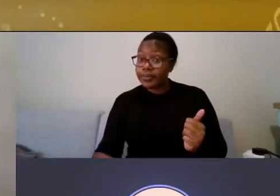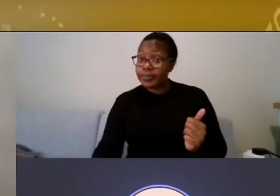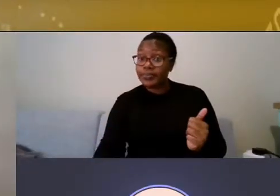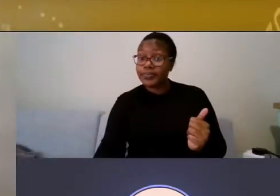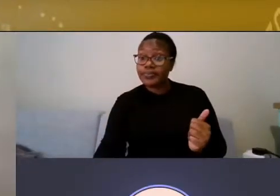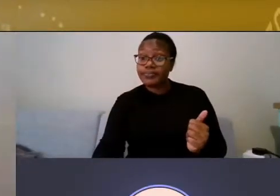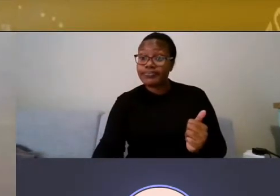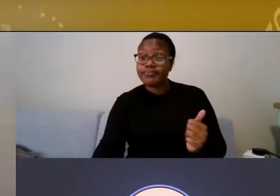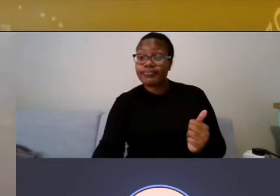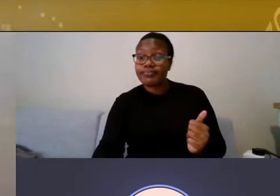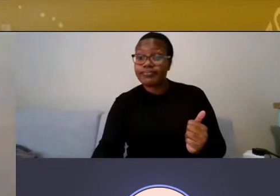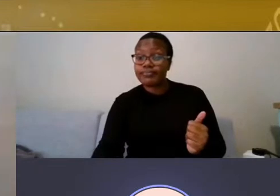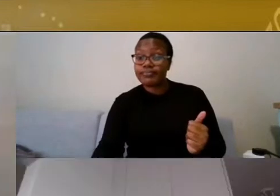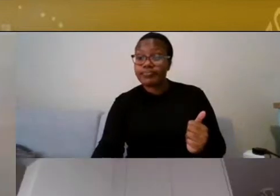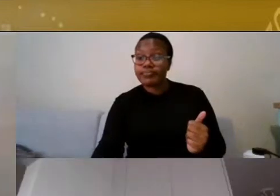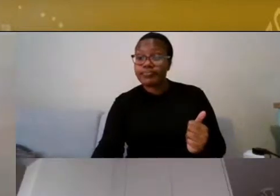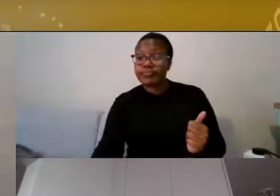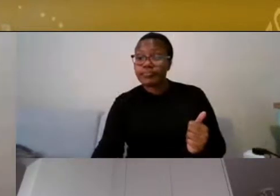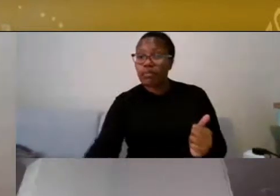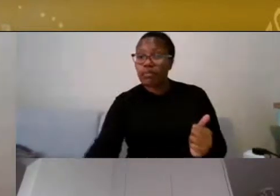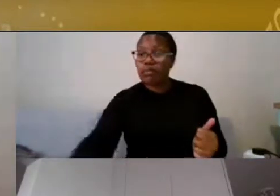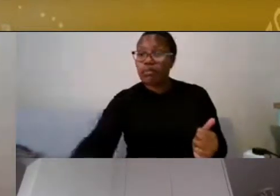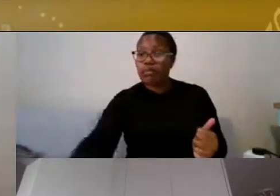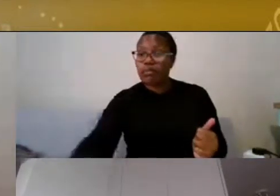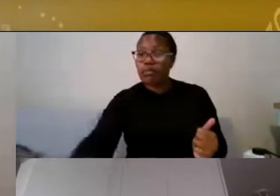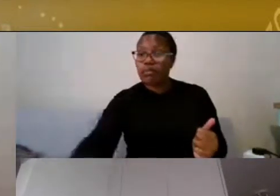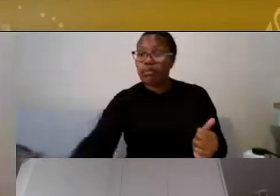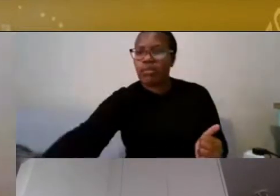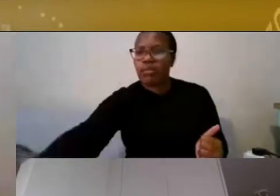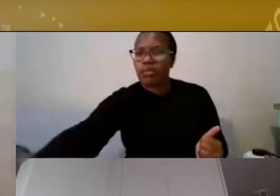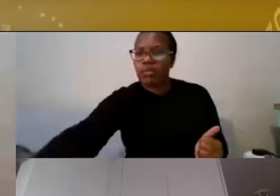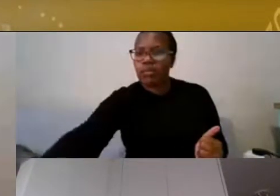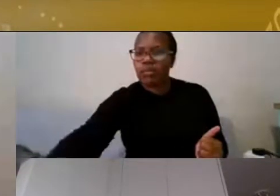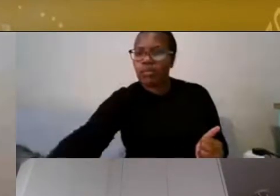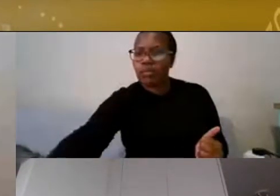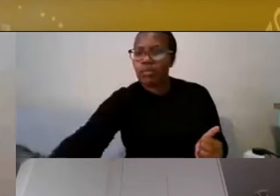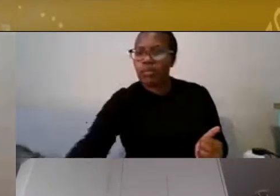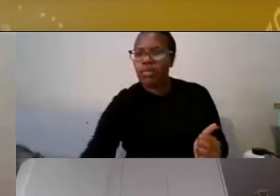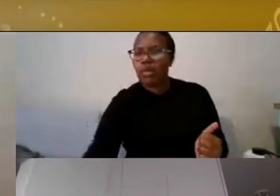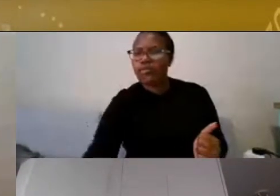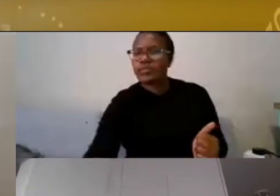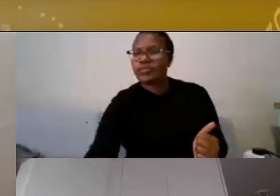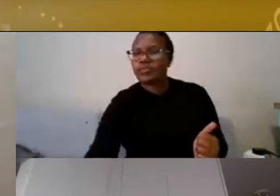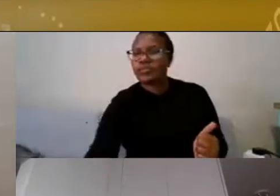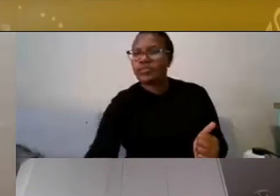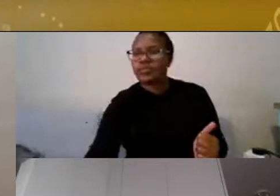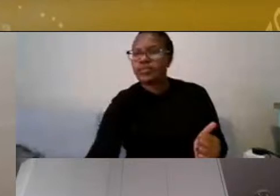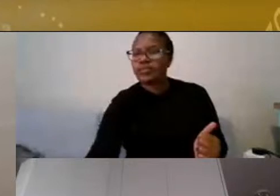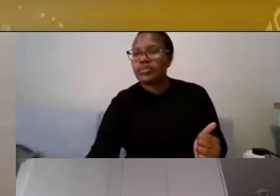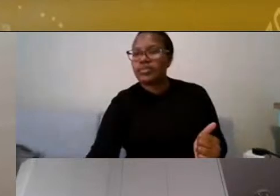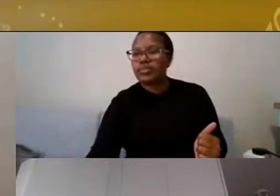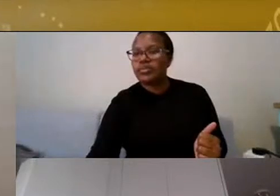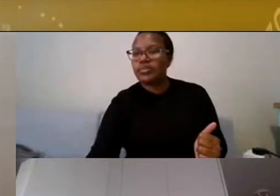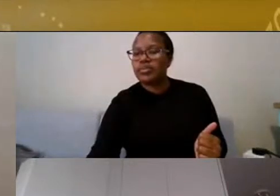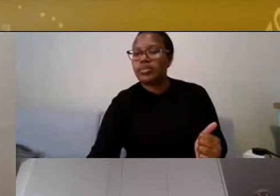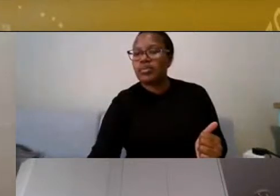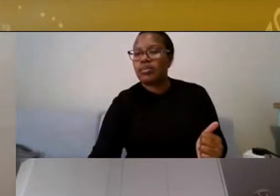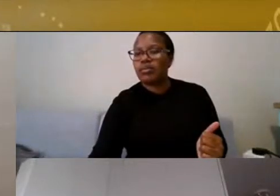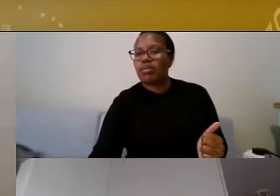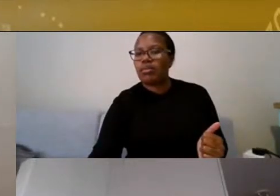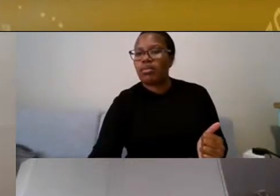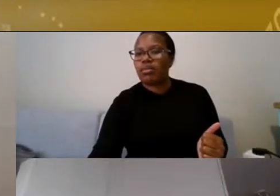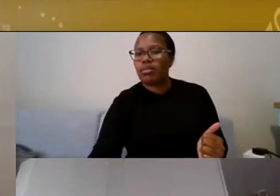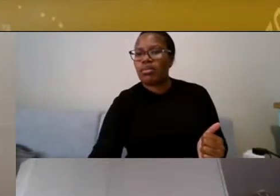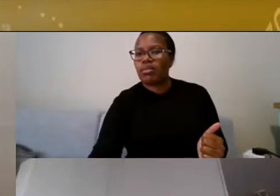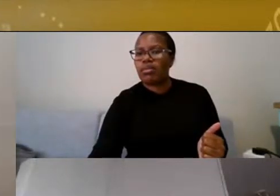continue. Thanks, Chair. And yeah, I also too, maybe it's a National Assembly thing, but I was